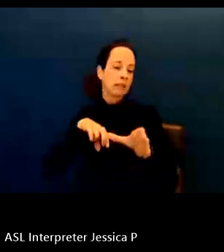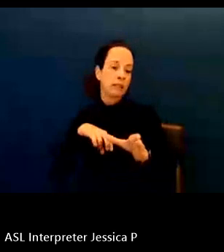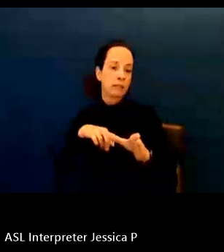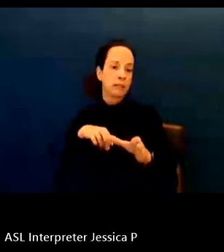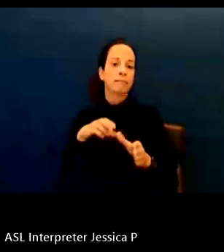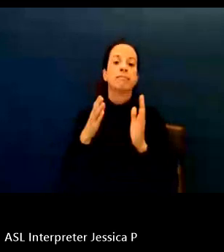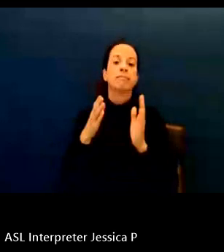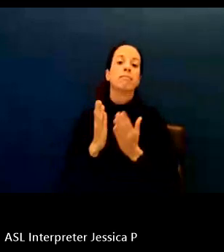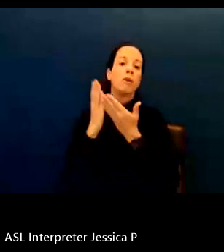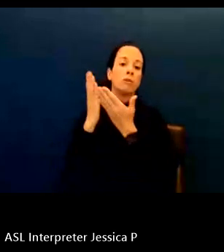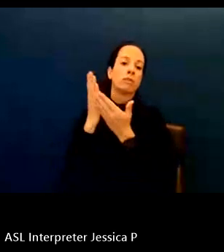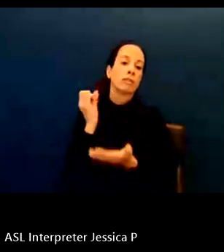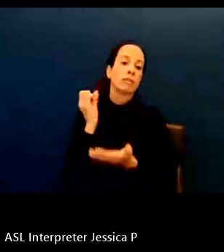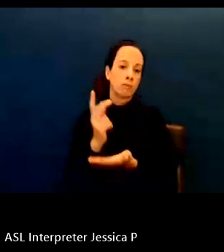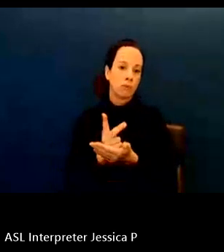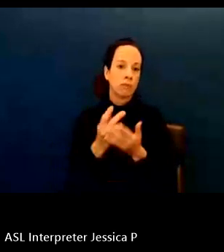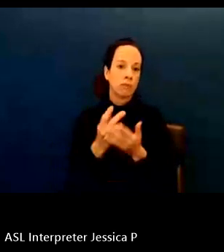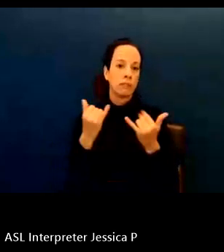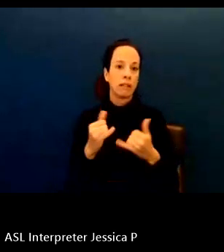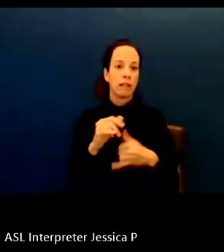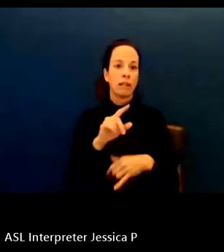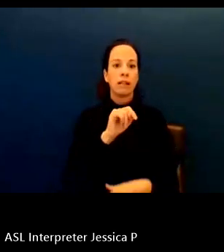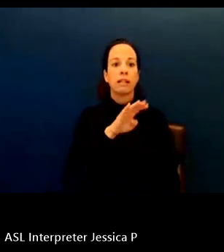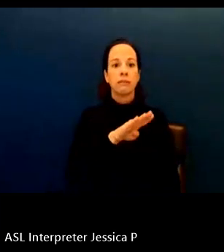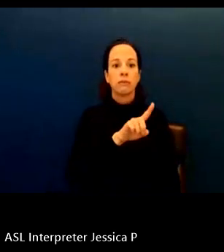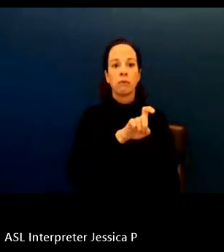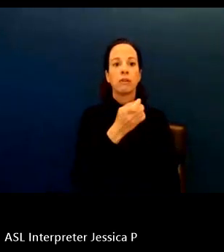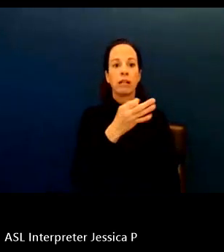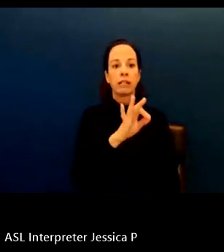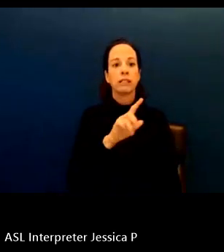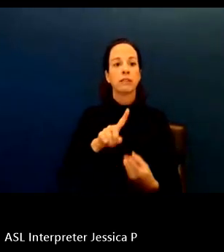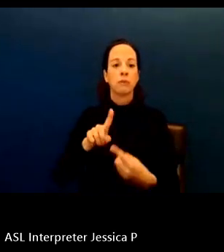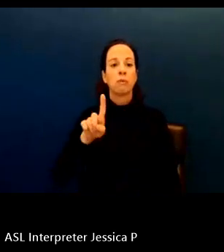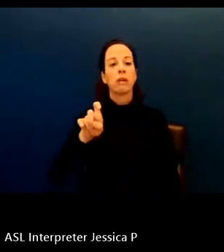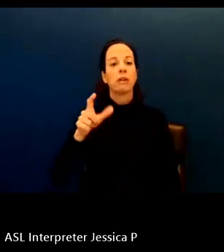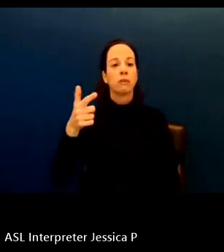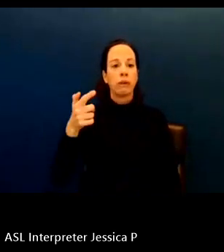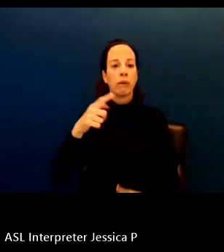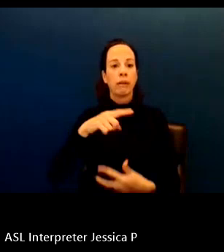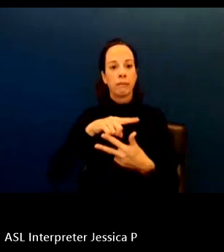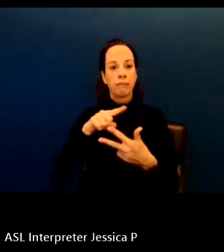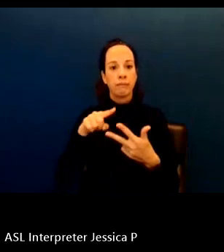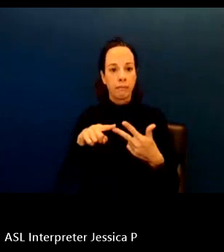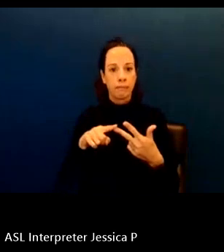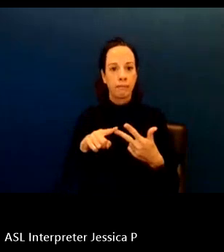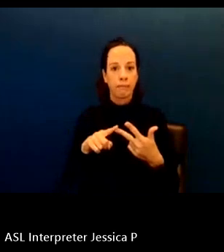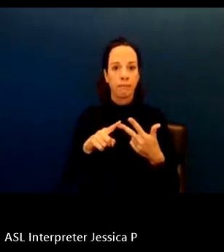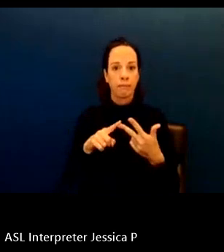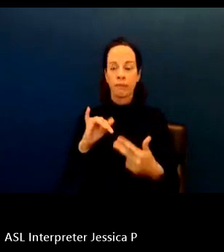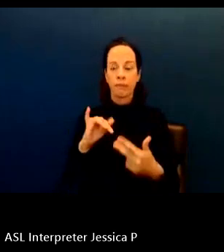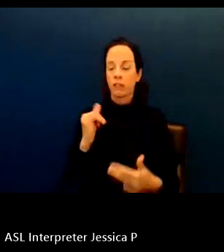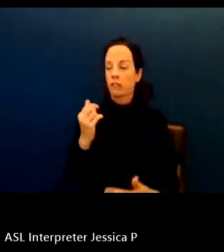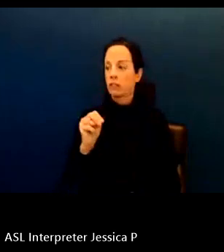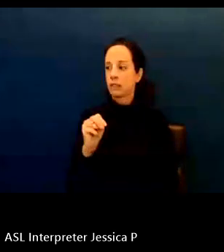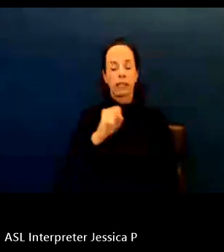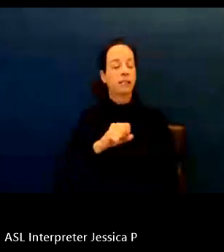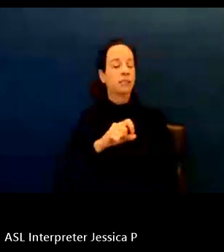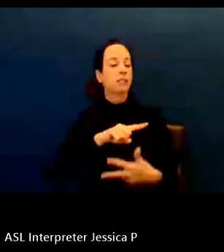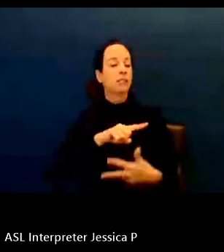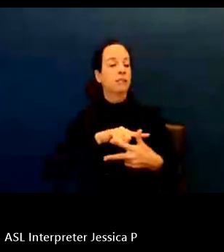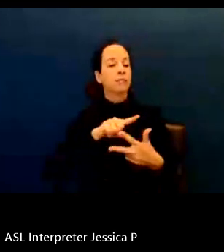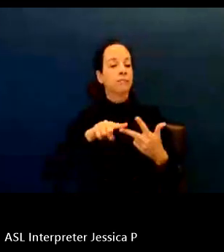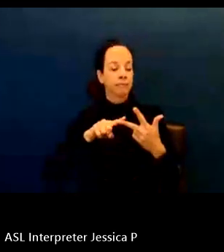approved. Now we're taking tabs 119 through 121. John. Yes, tabs 119 through 121